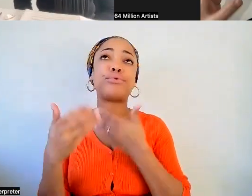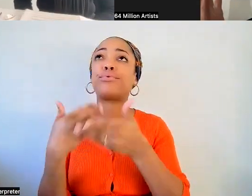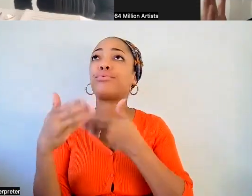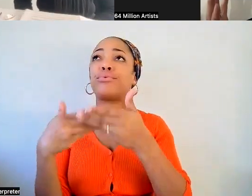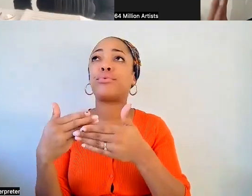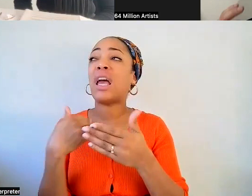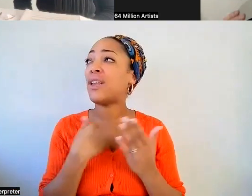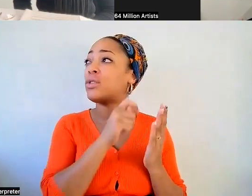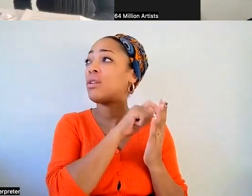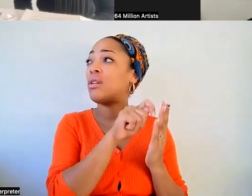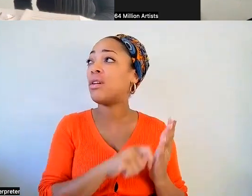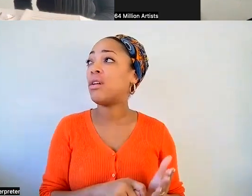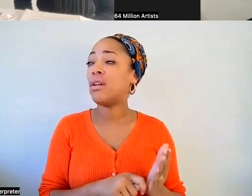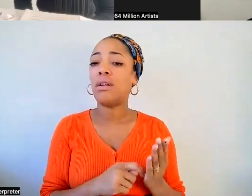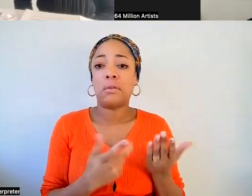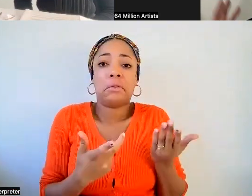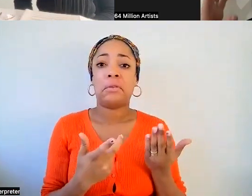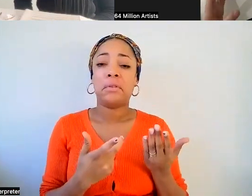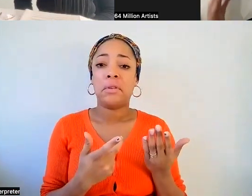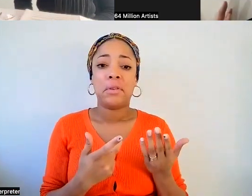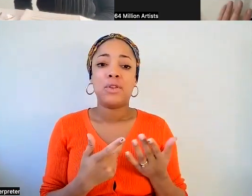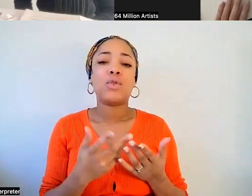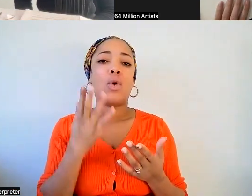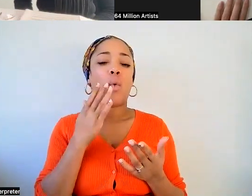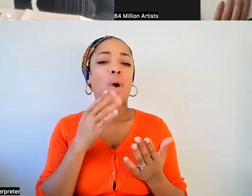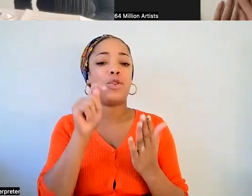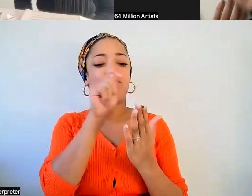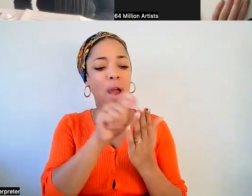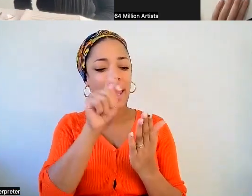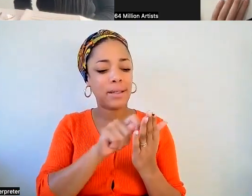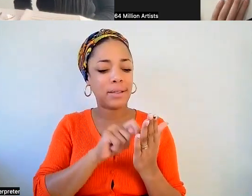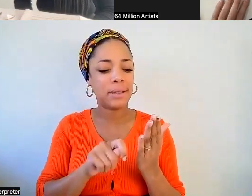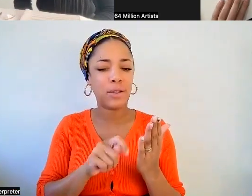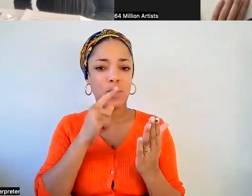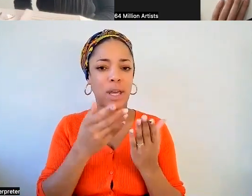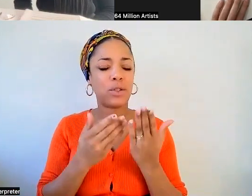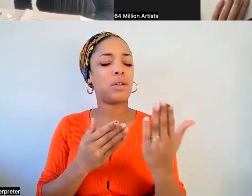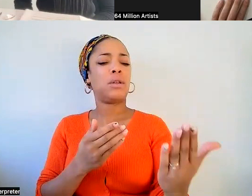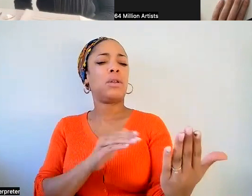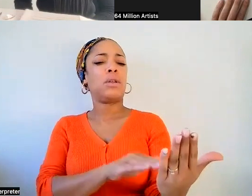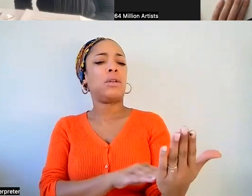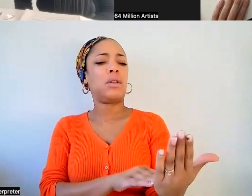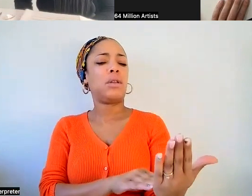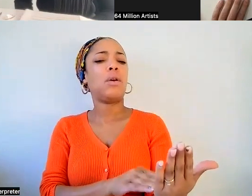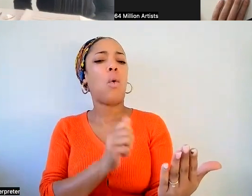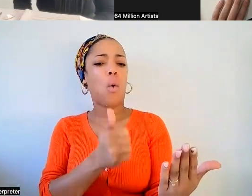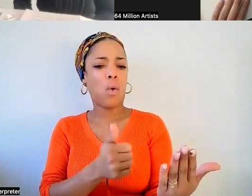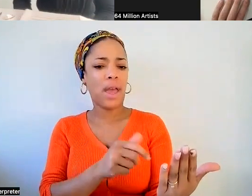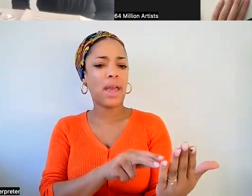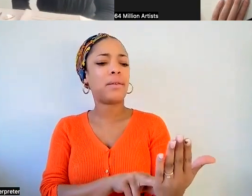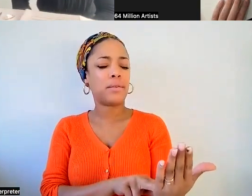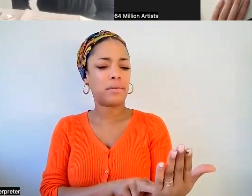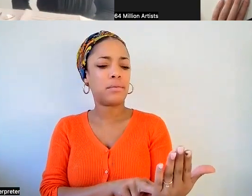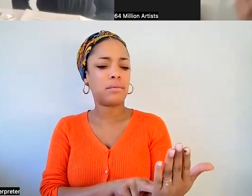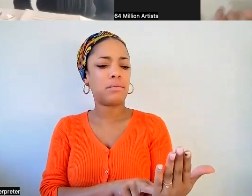sort of bones of it. So when you write things down, you can take out the bones and you can spread it out over the page so that you can